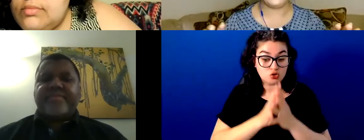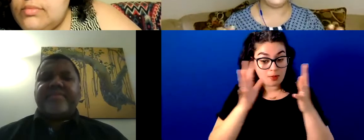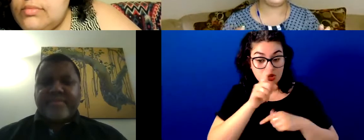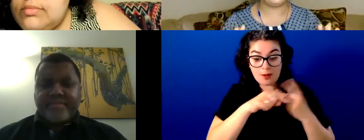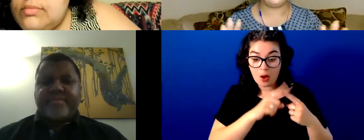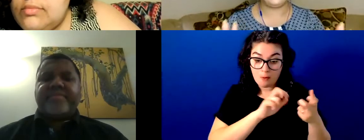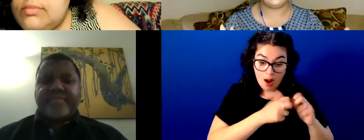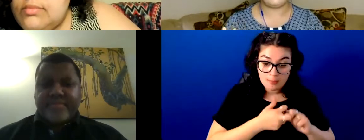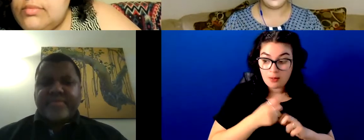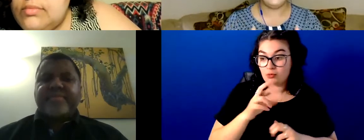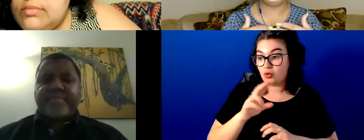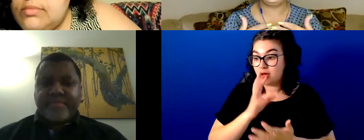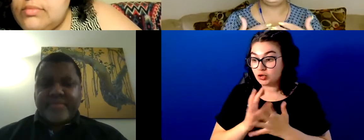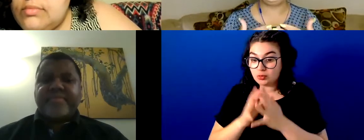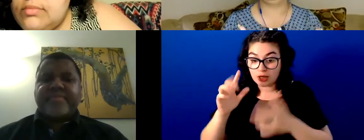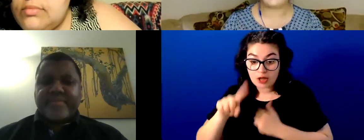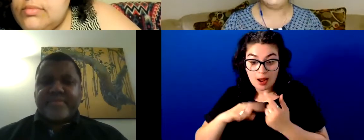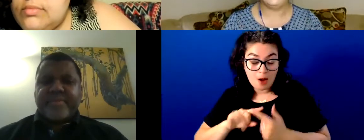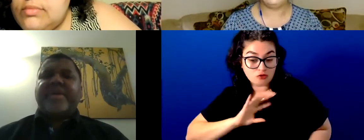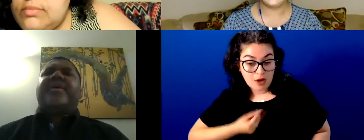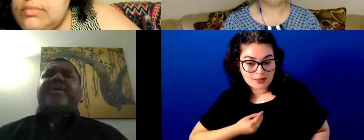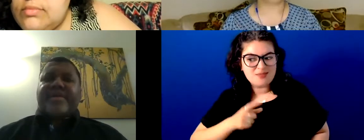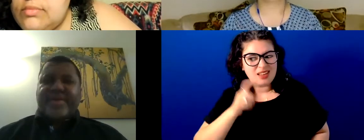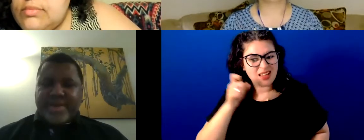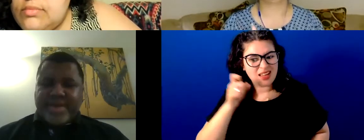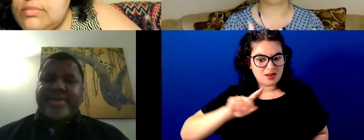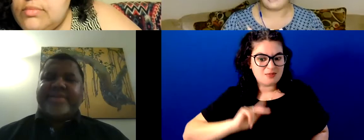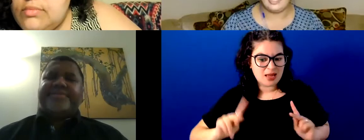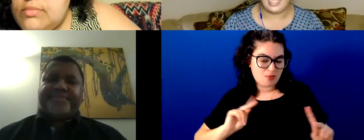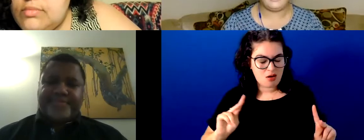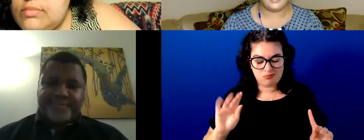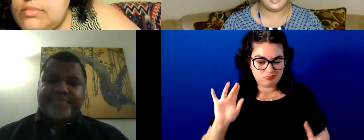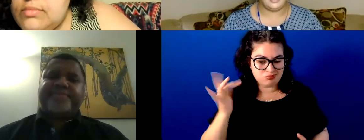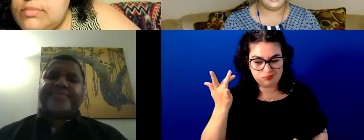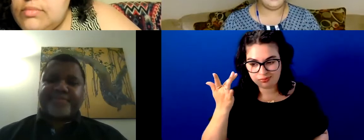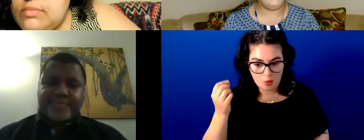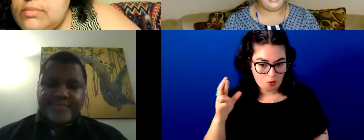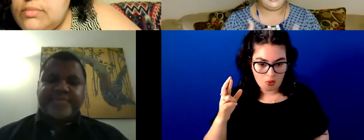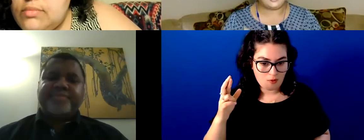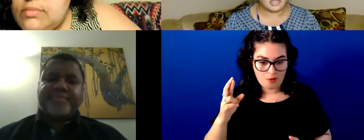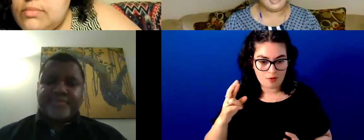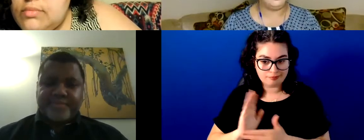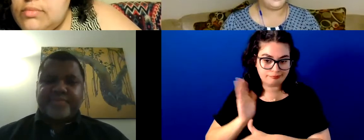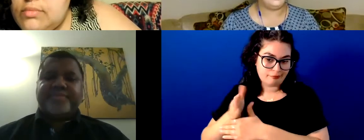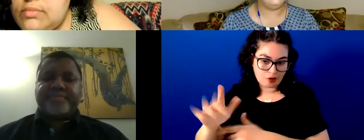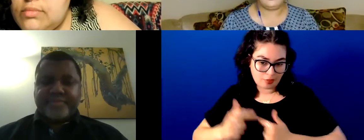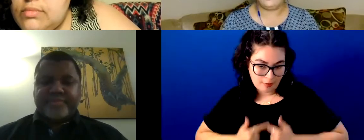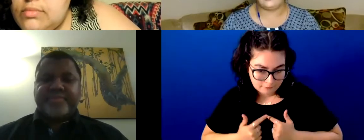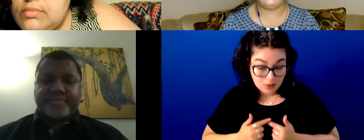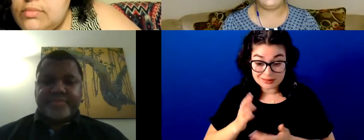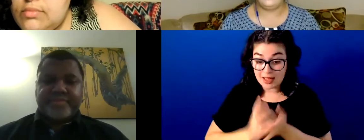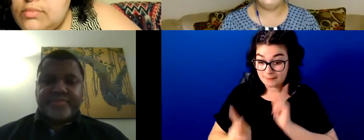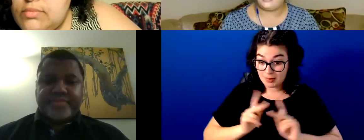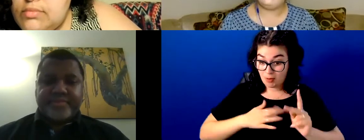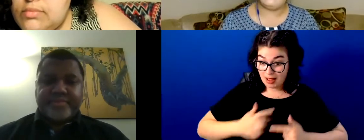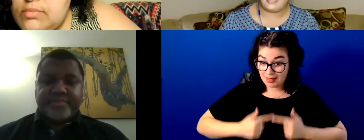You don't want to put this forward, because then you're being a problem, which means you're disrupting their life. I've had actually people that I know that are like,